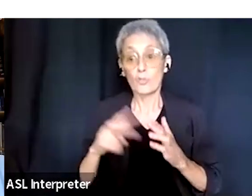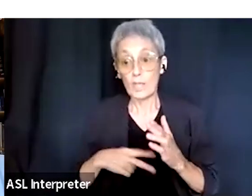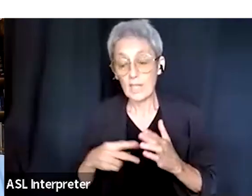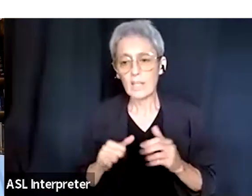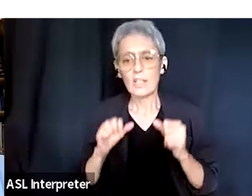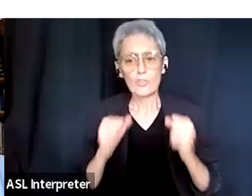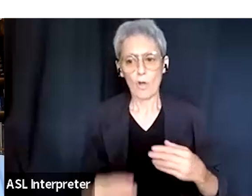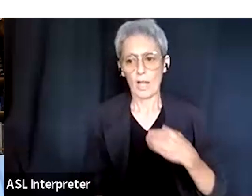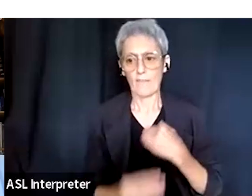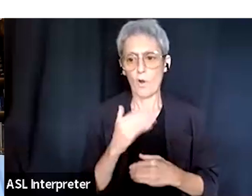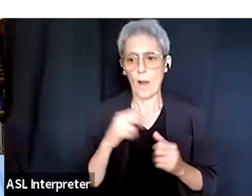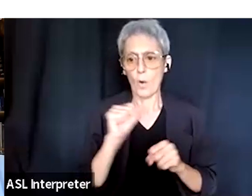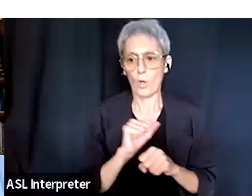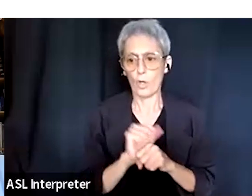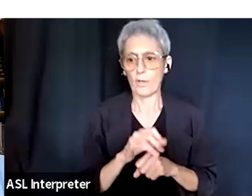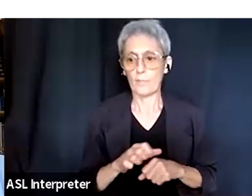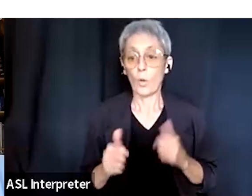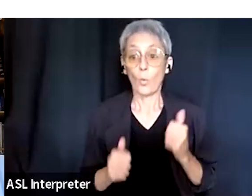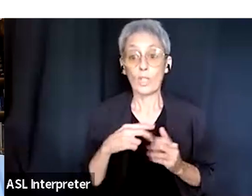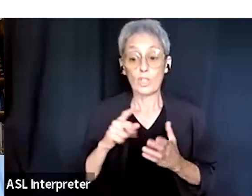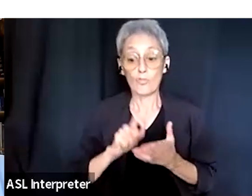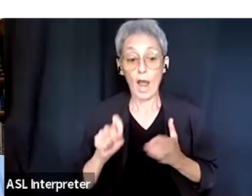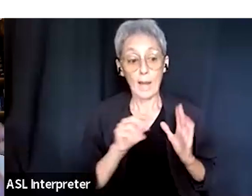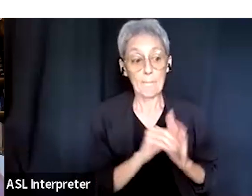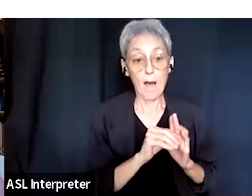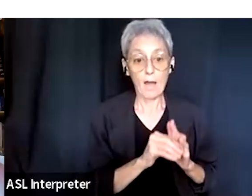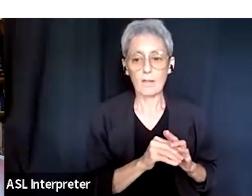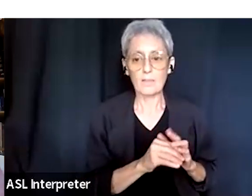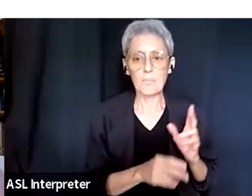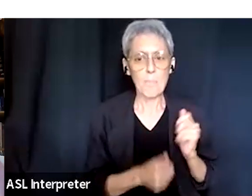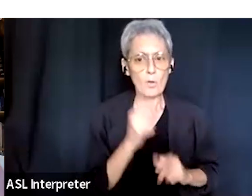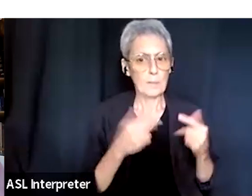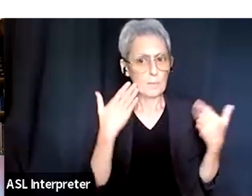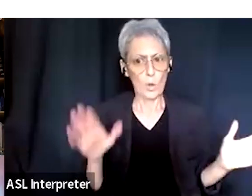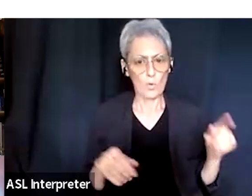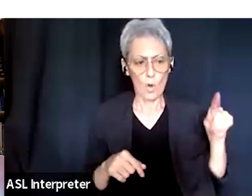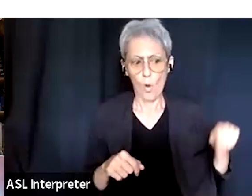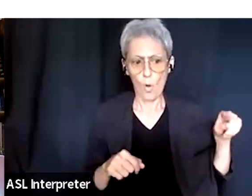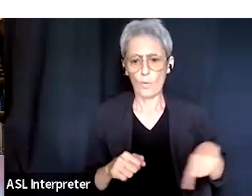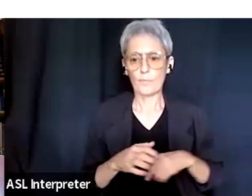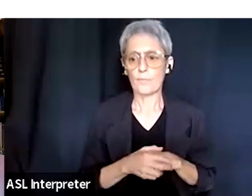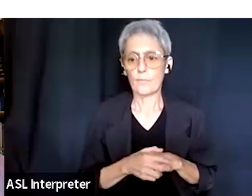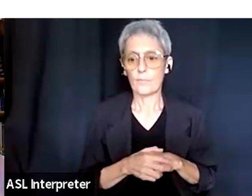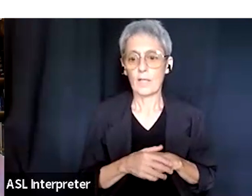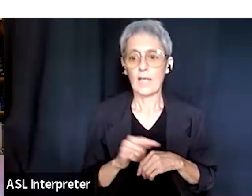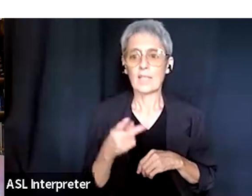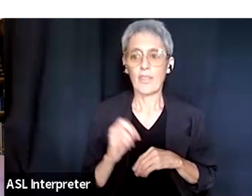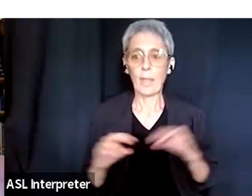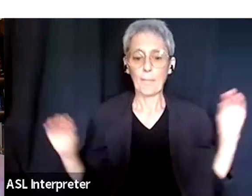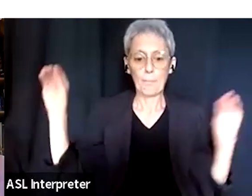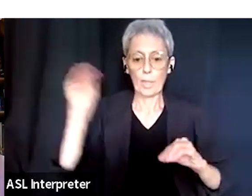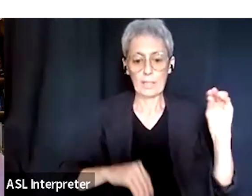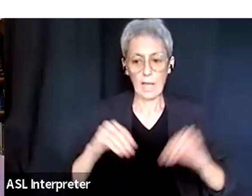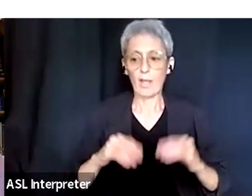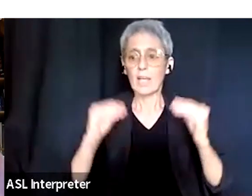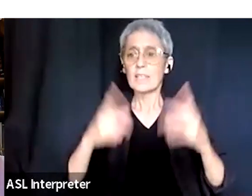your writing models are far less familiar to most. And it's the putting it all together. Teachers are struggling